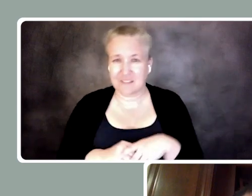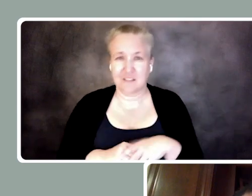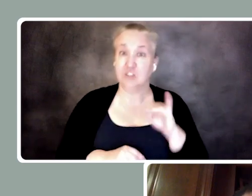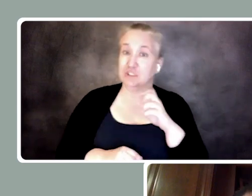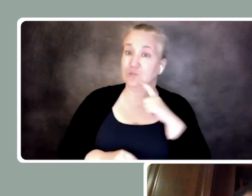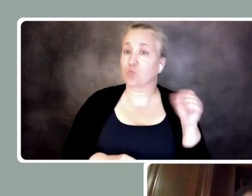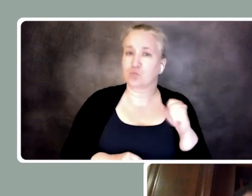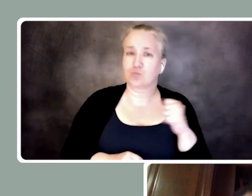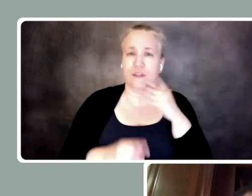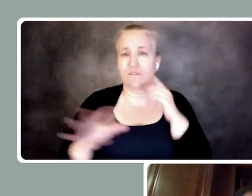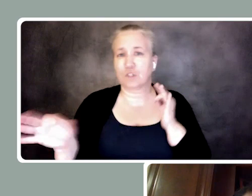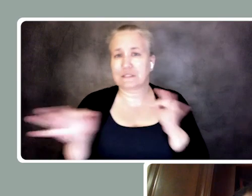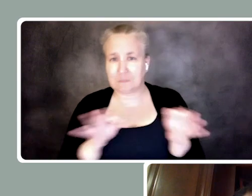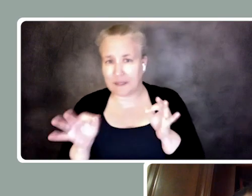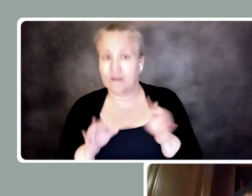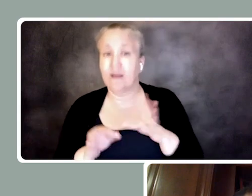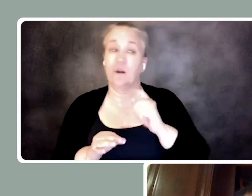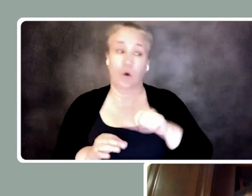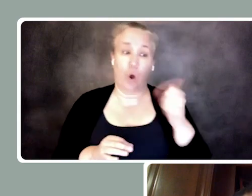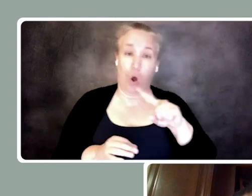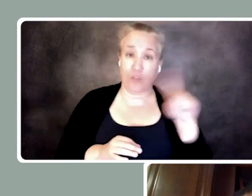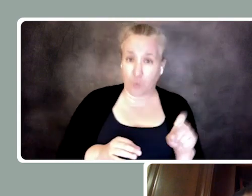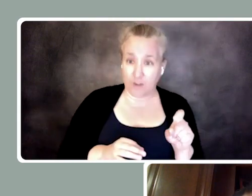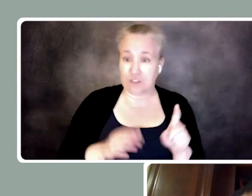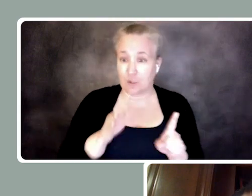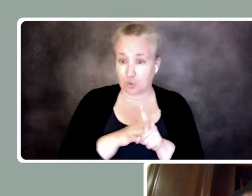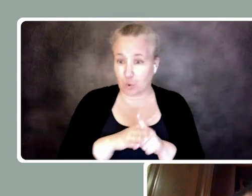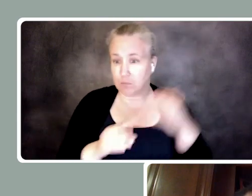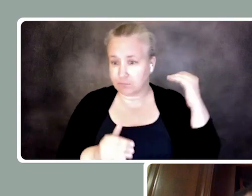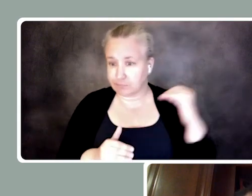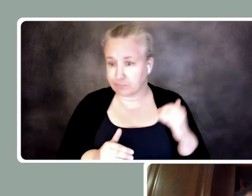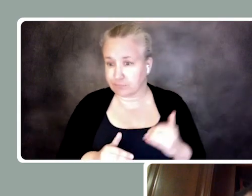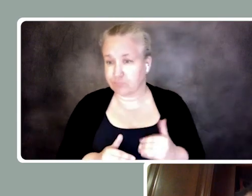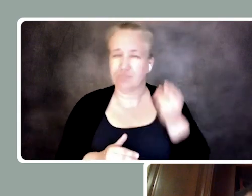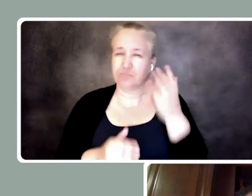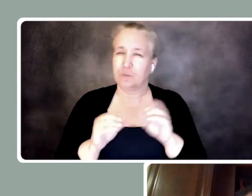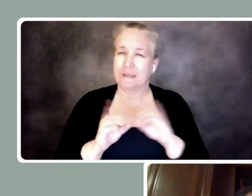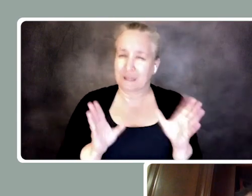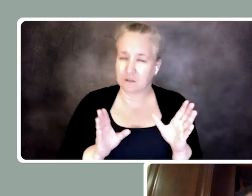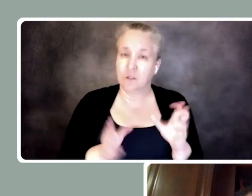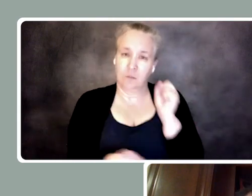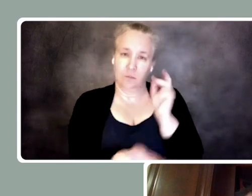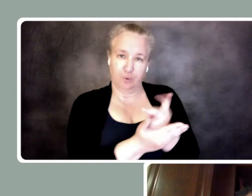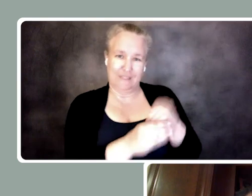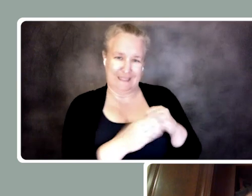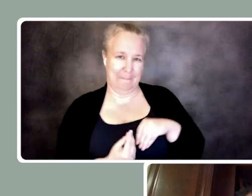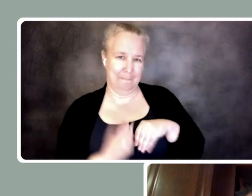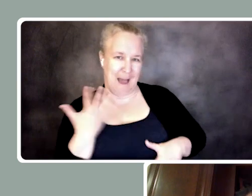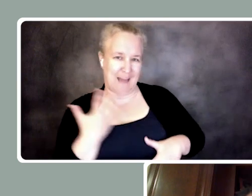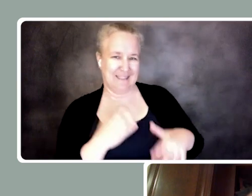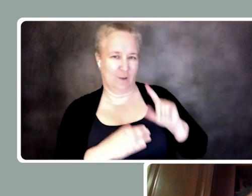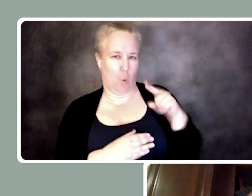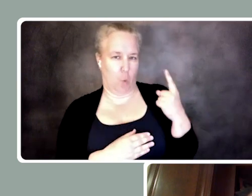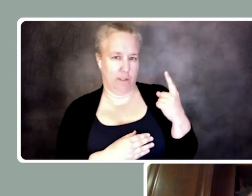you for explaining that. And another question that's coming through a bit, just to be clear, it was approved in the metastatic setting only. It's